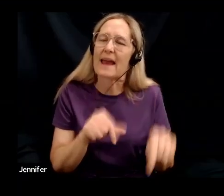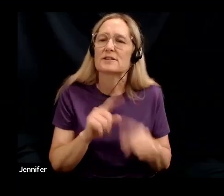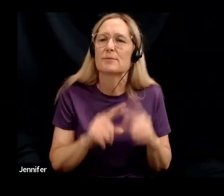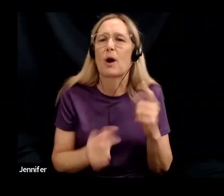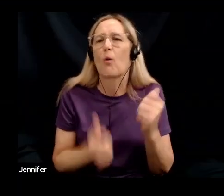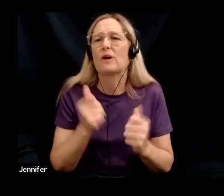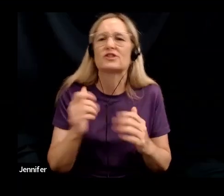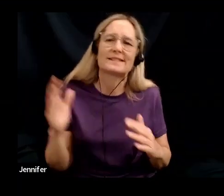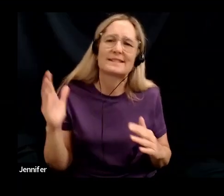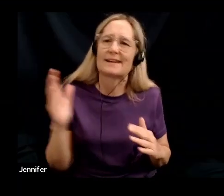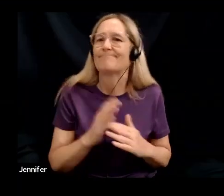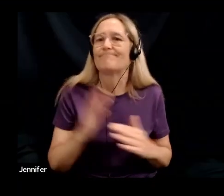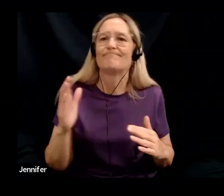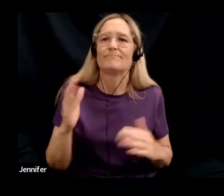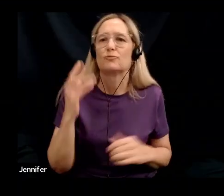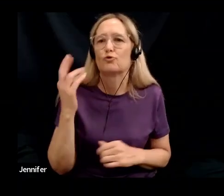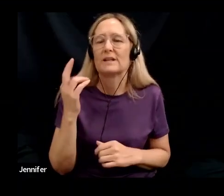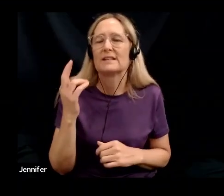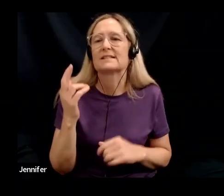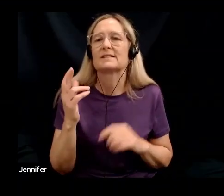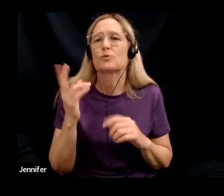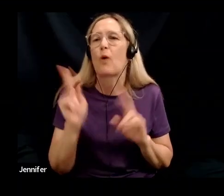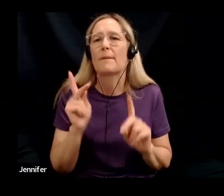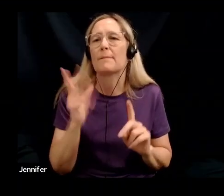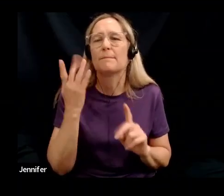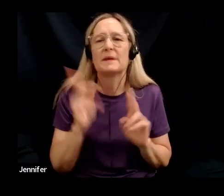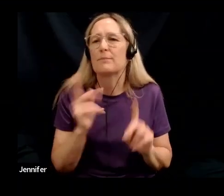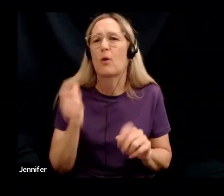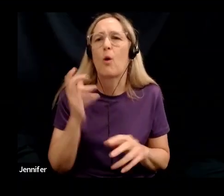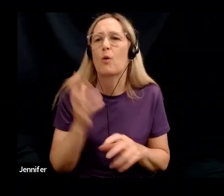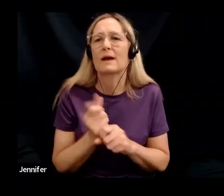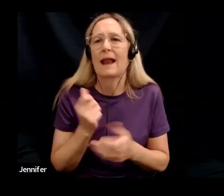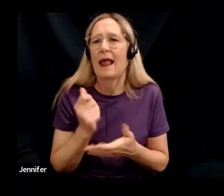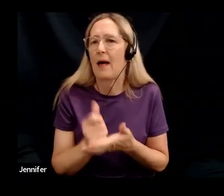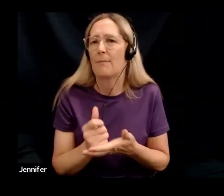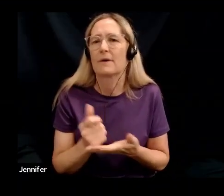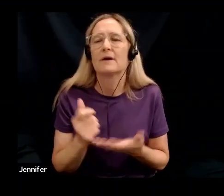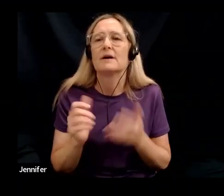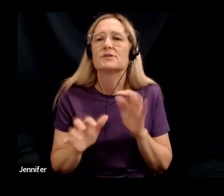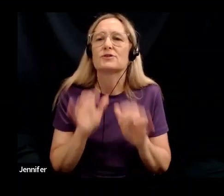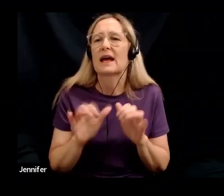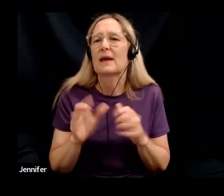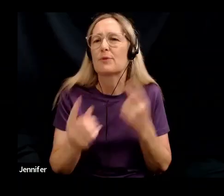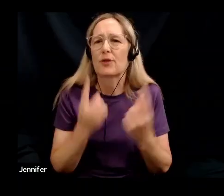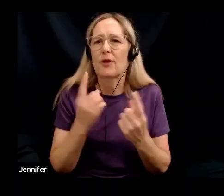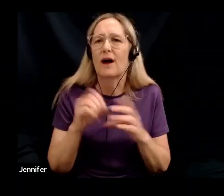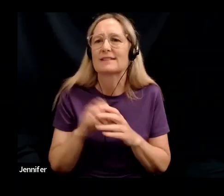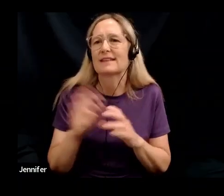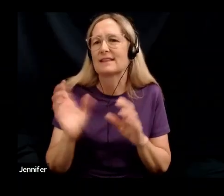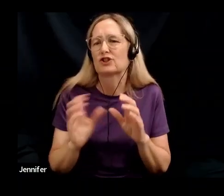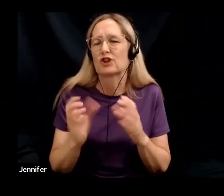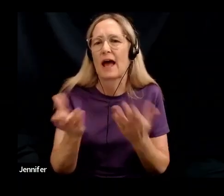think is the primary reason that prevents people from seeking help? Go ahead and put your thoughts in the chat.